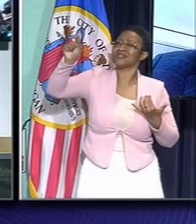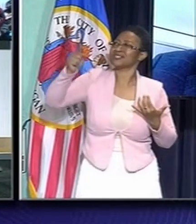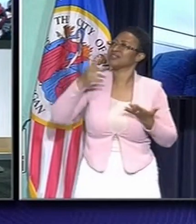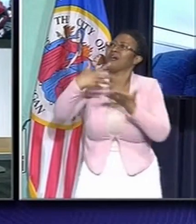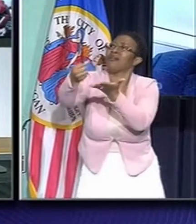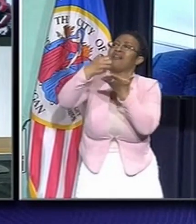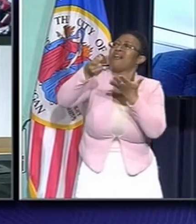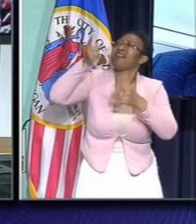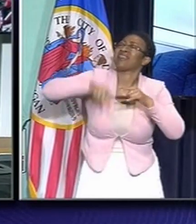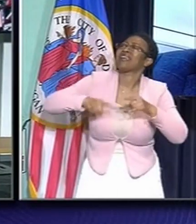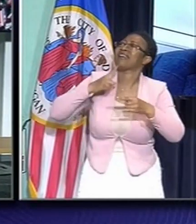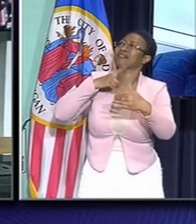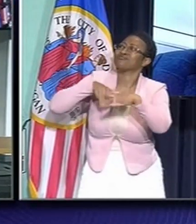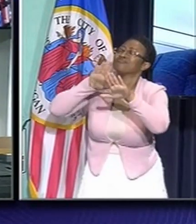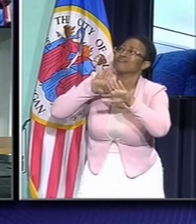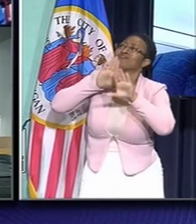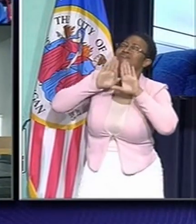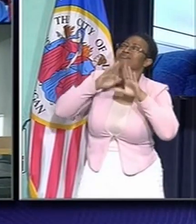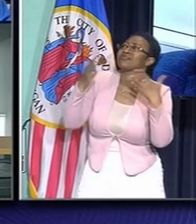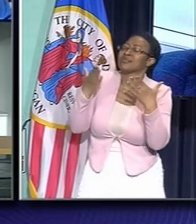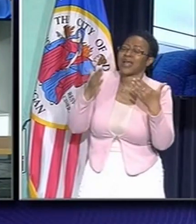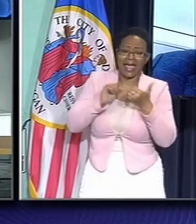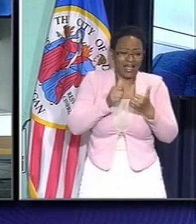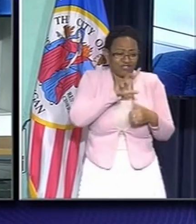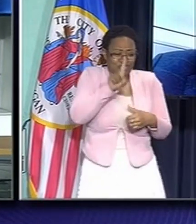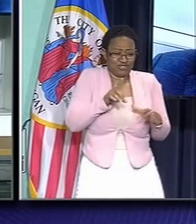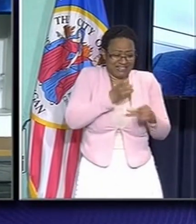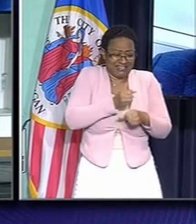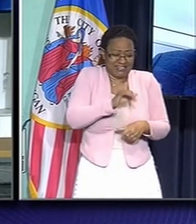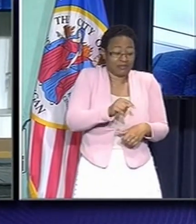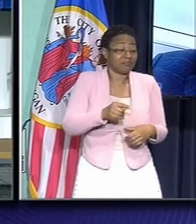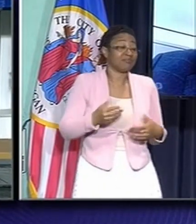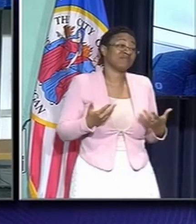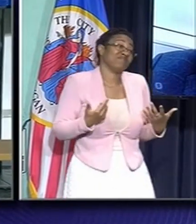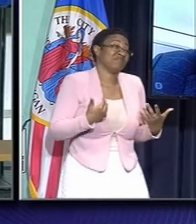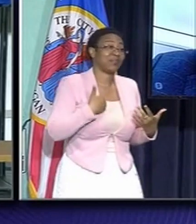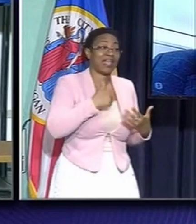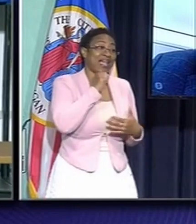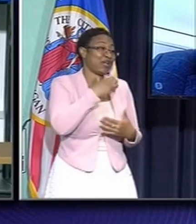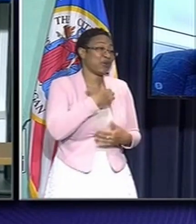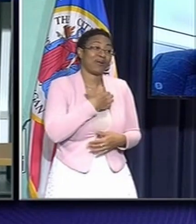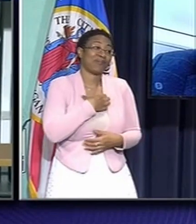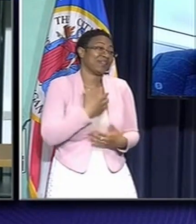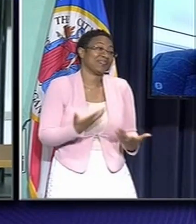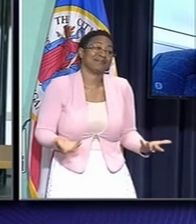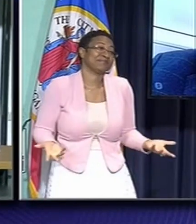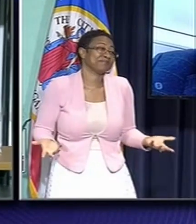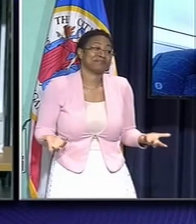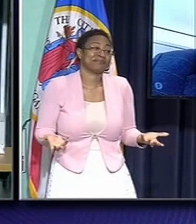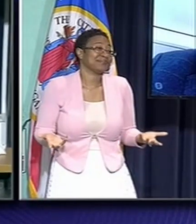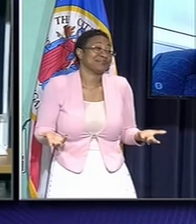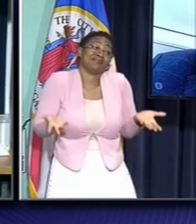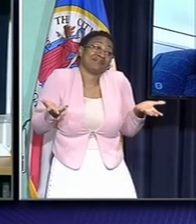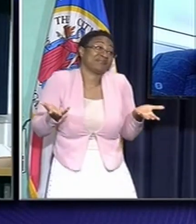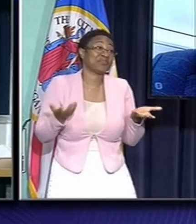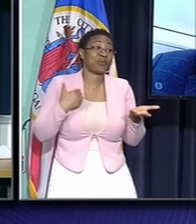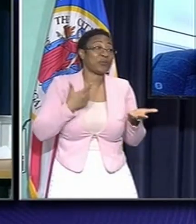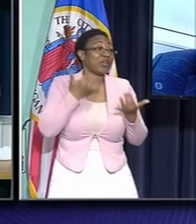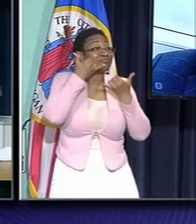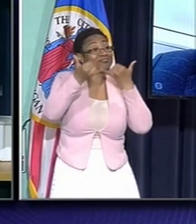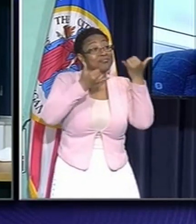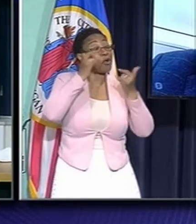it's one of the biggest challenges they have? I don't spend a lot of time complaining. We just get on the